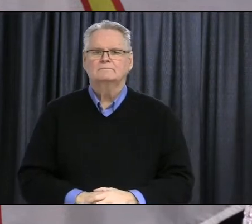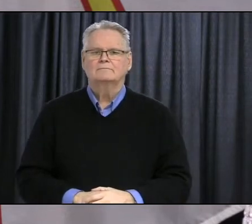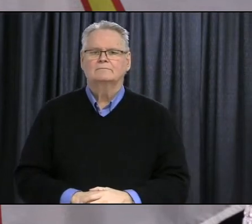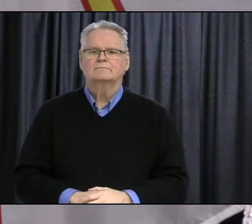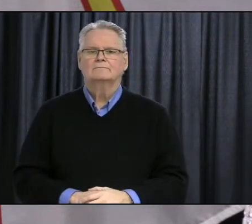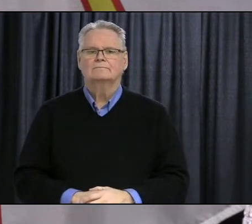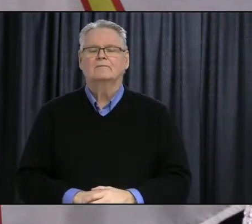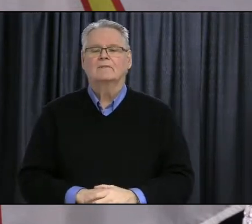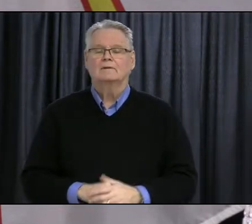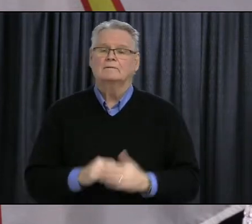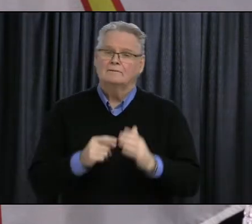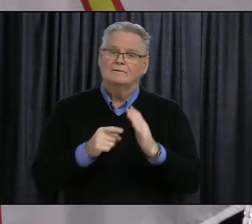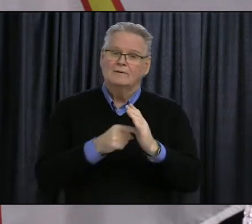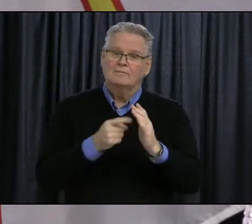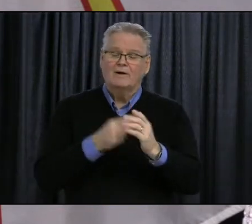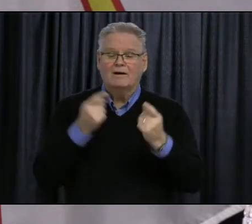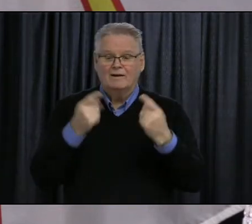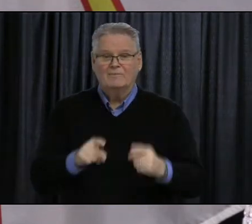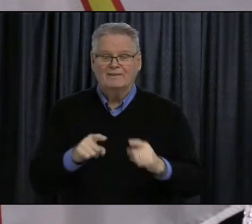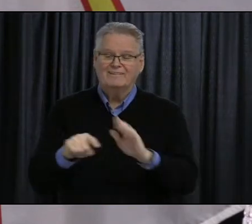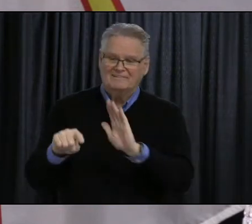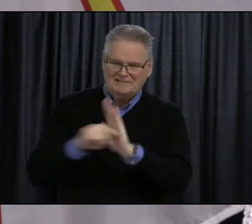any are the result of a COVID variant.